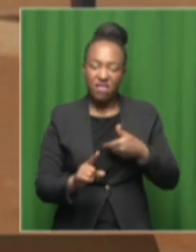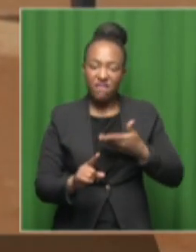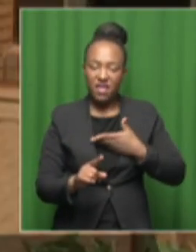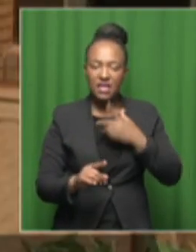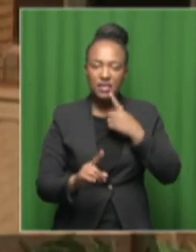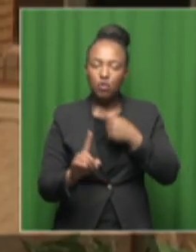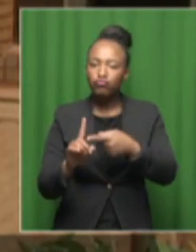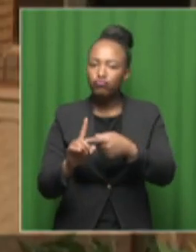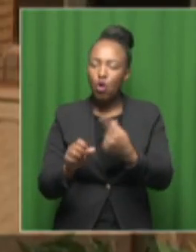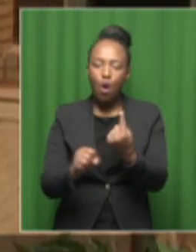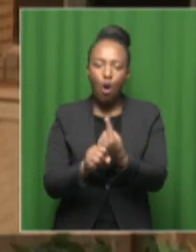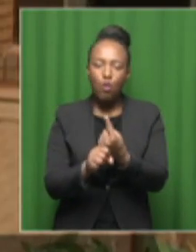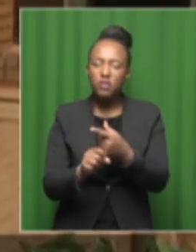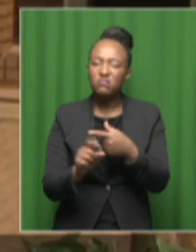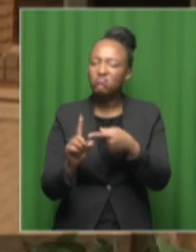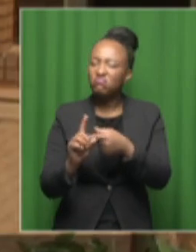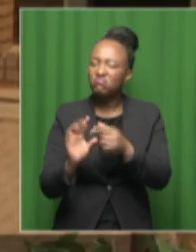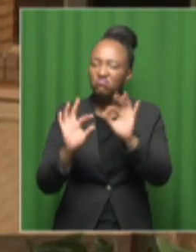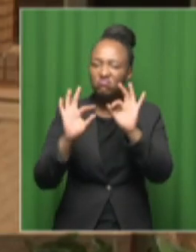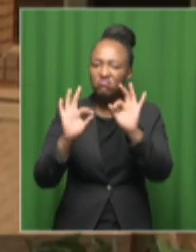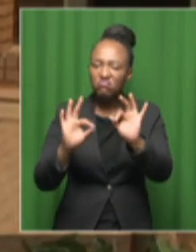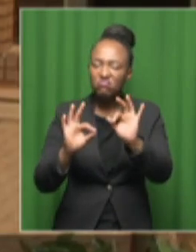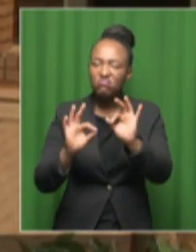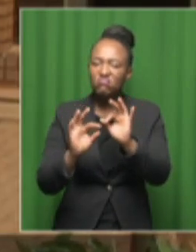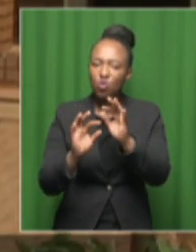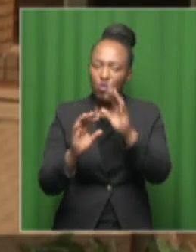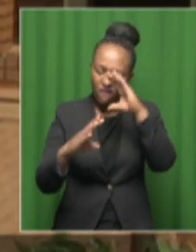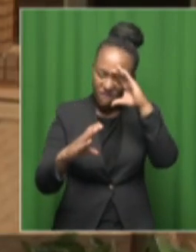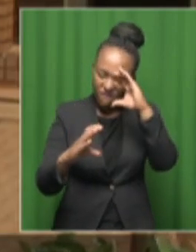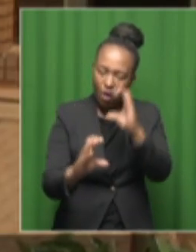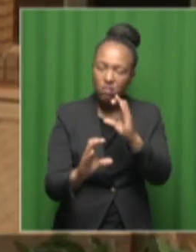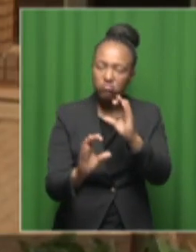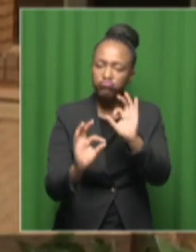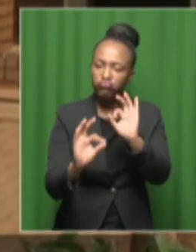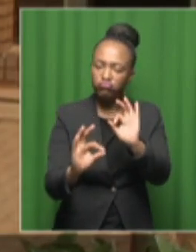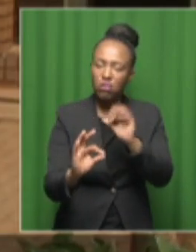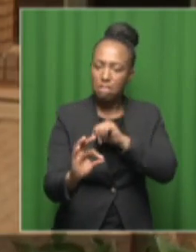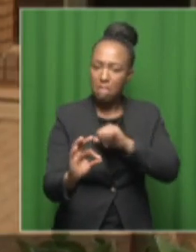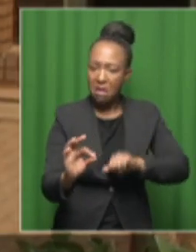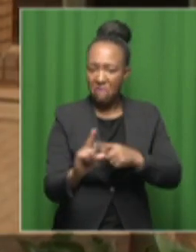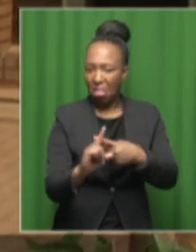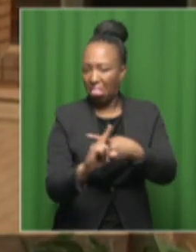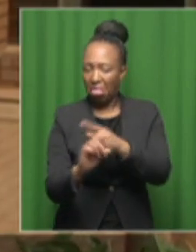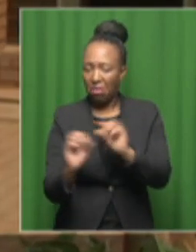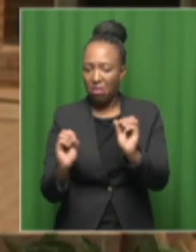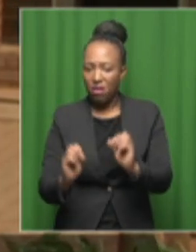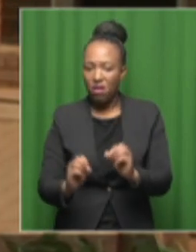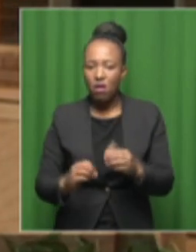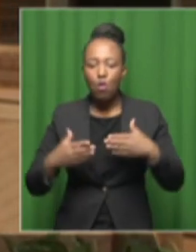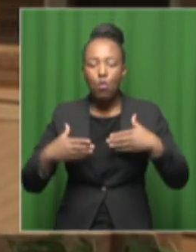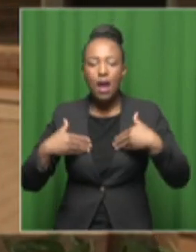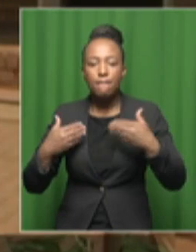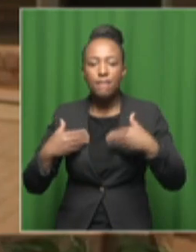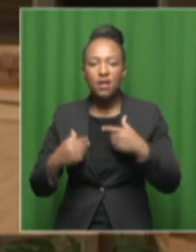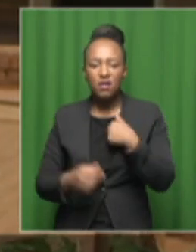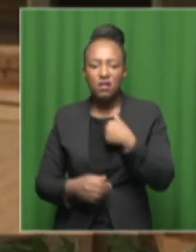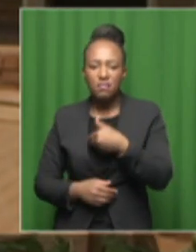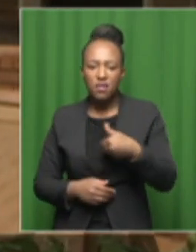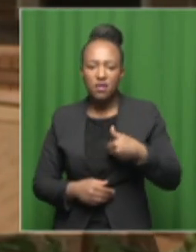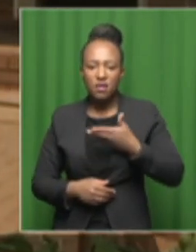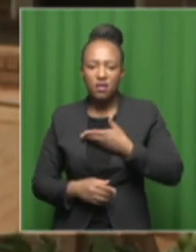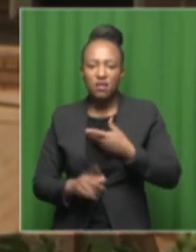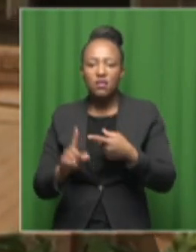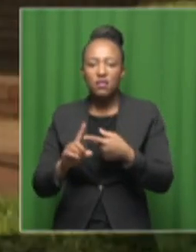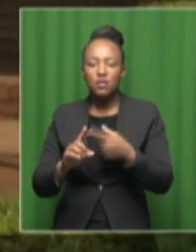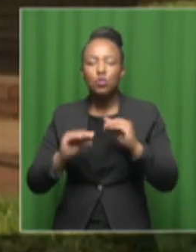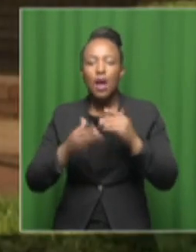child. We are very happy as the parents, more especially when it comes to the part that